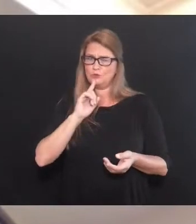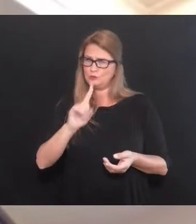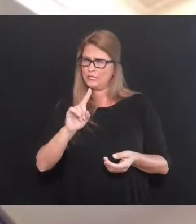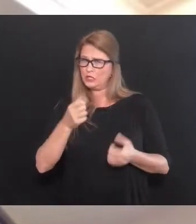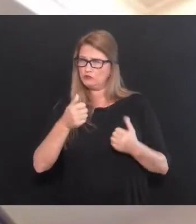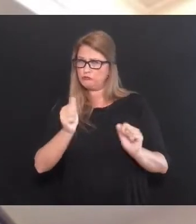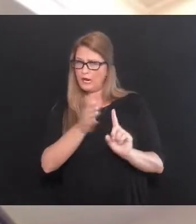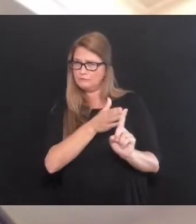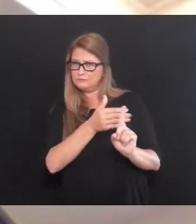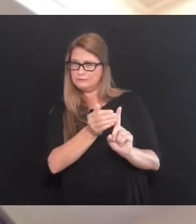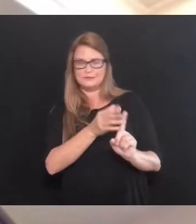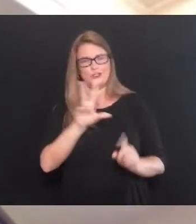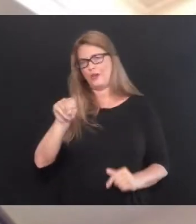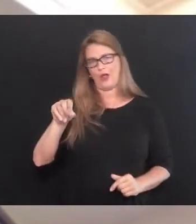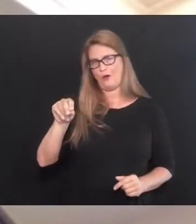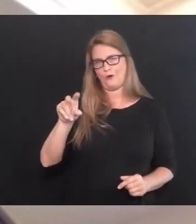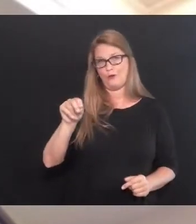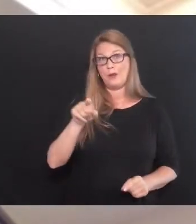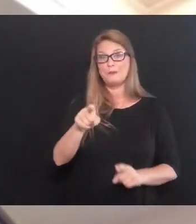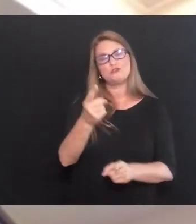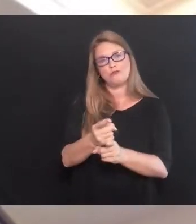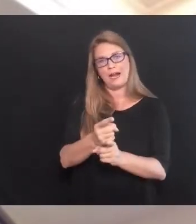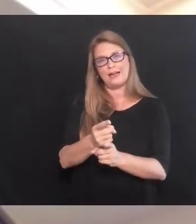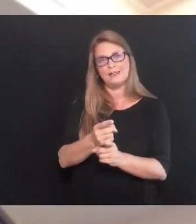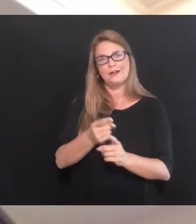you're right. And as the governor pointed out,